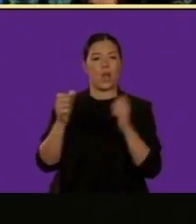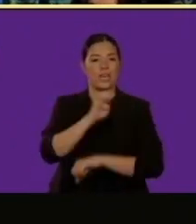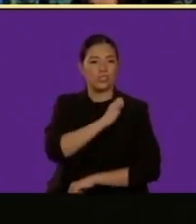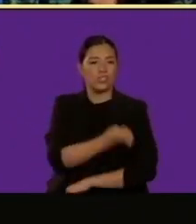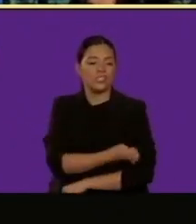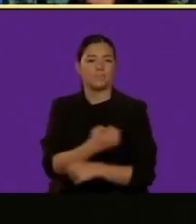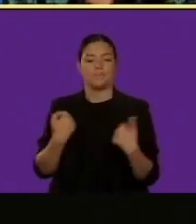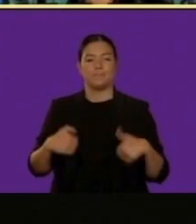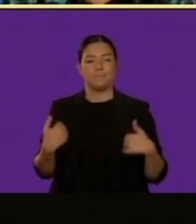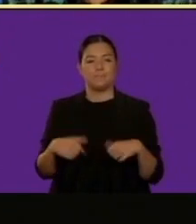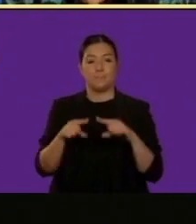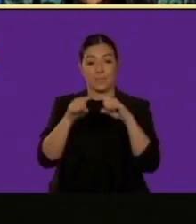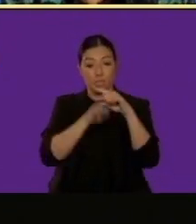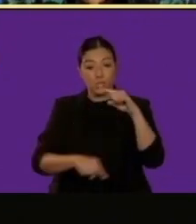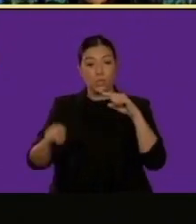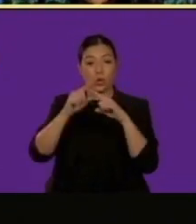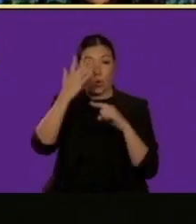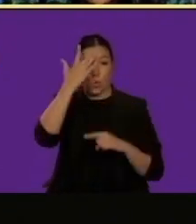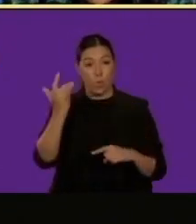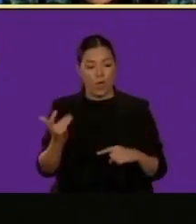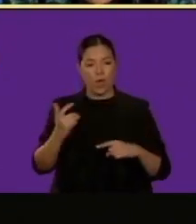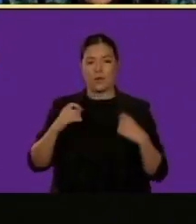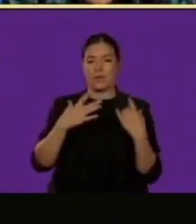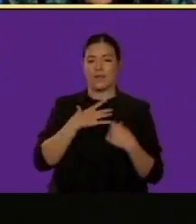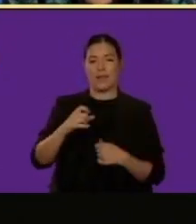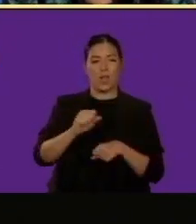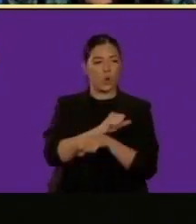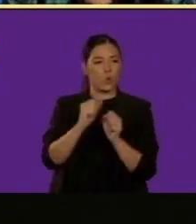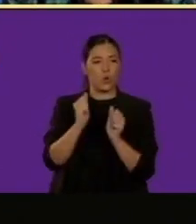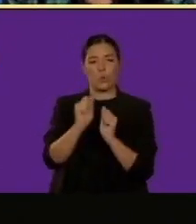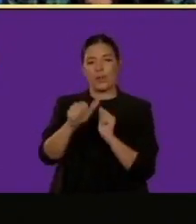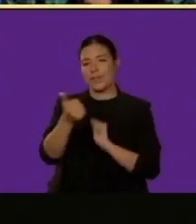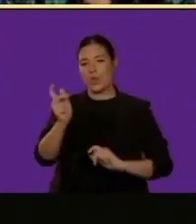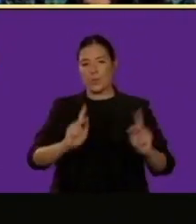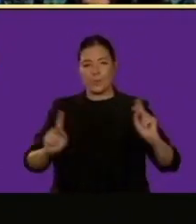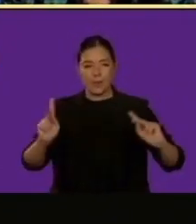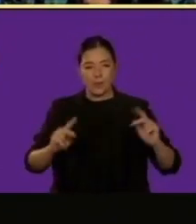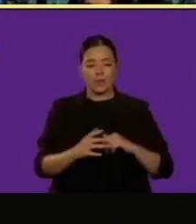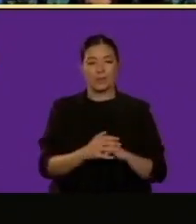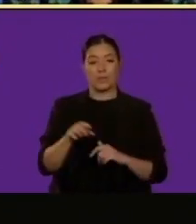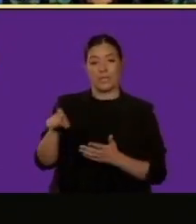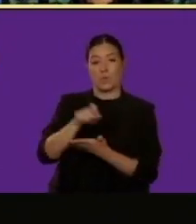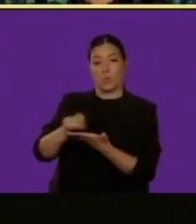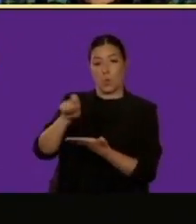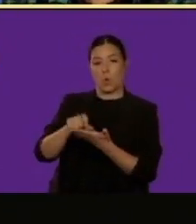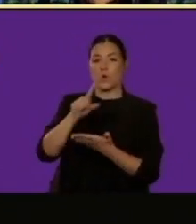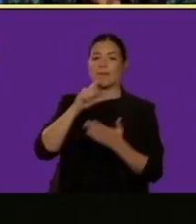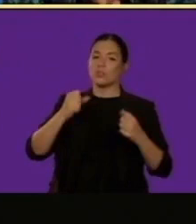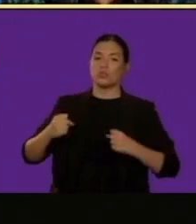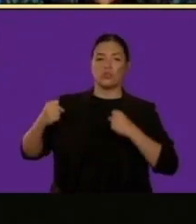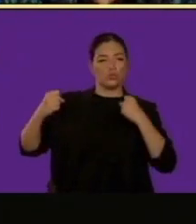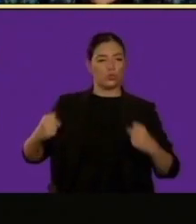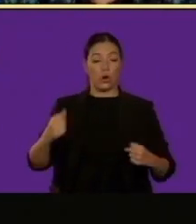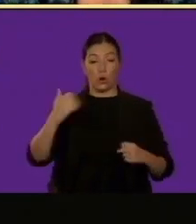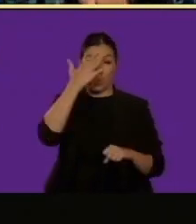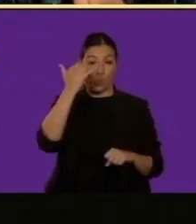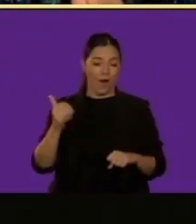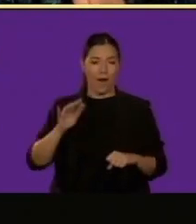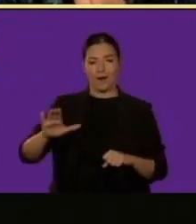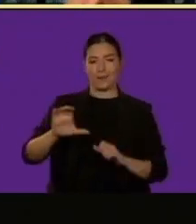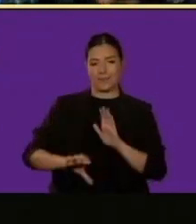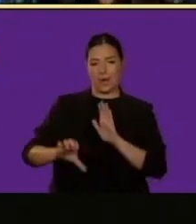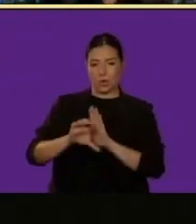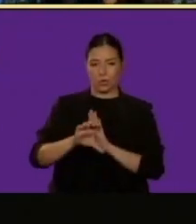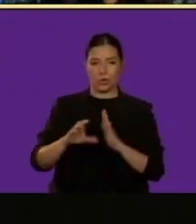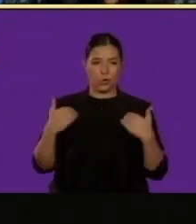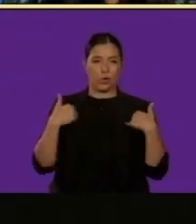porque algunos Spanglish estudiantes because no there were hablan some inglés. students who did not Mis speak estudiantes me English, ayudaron and my mucho. students helped me a lot